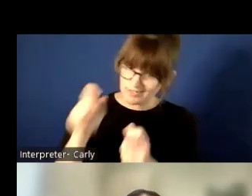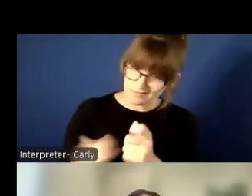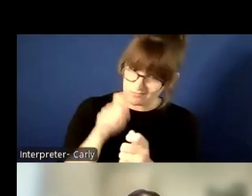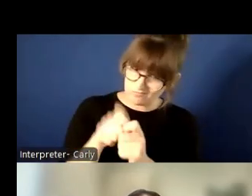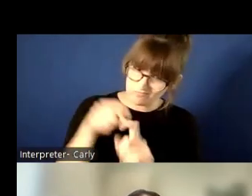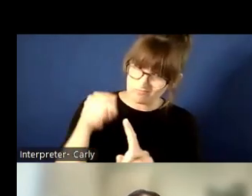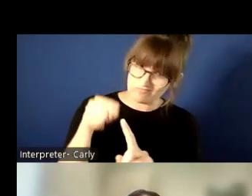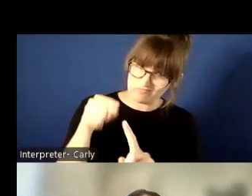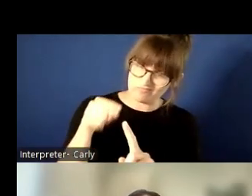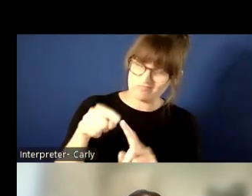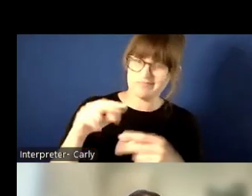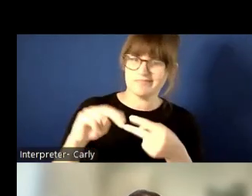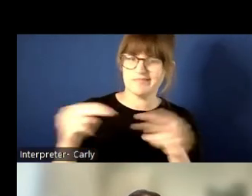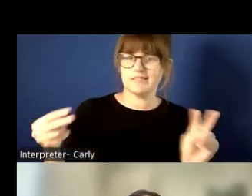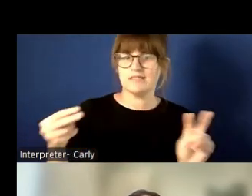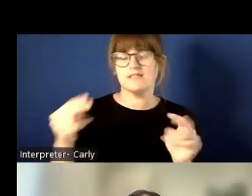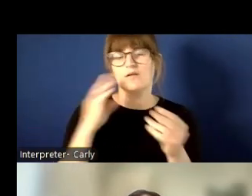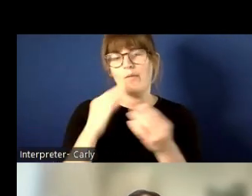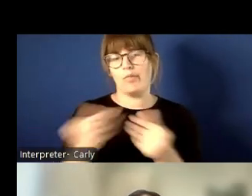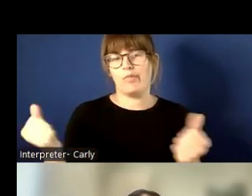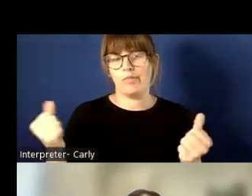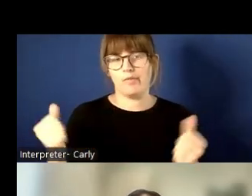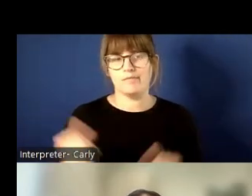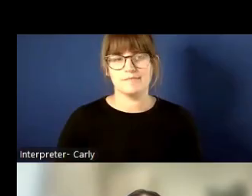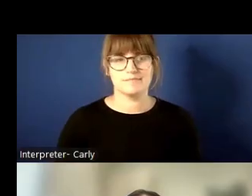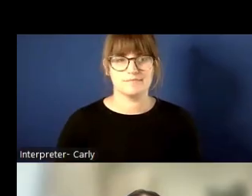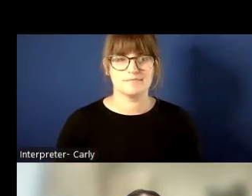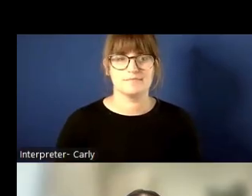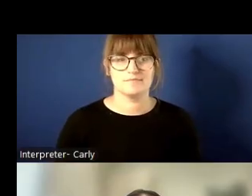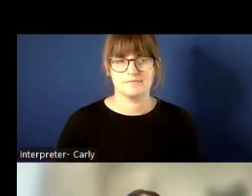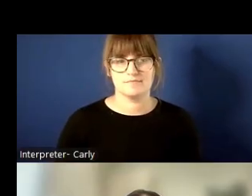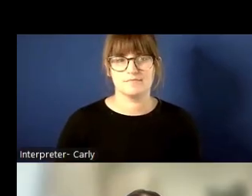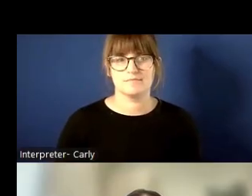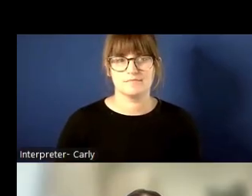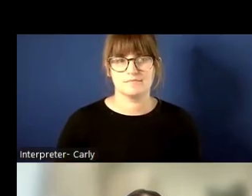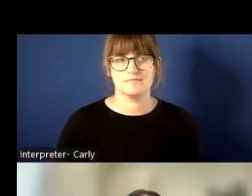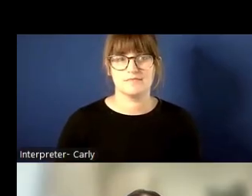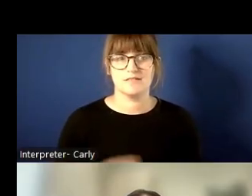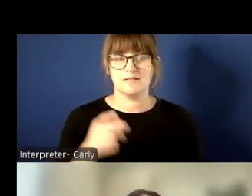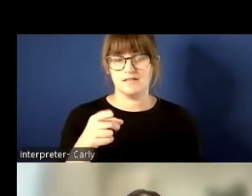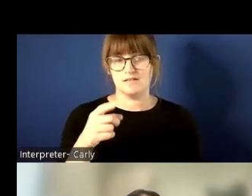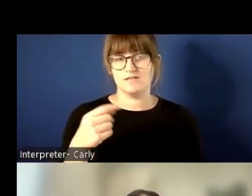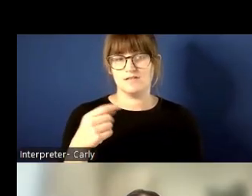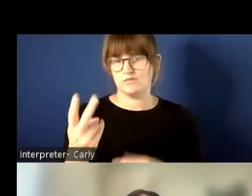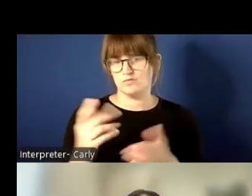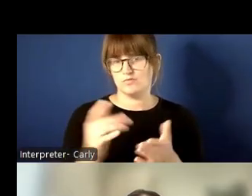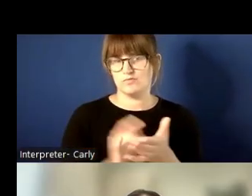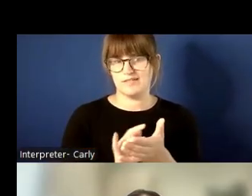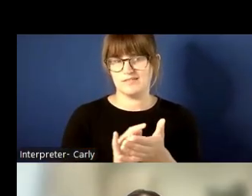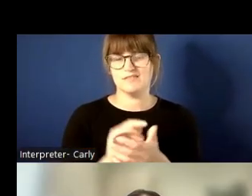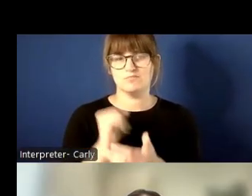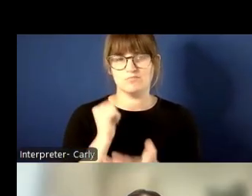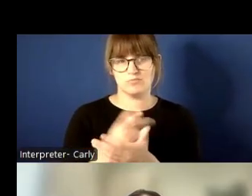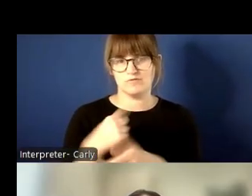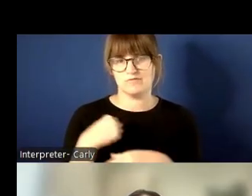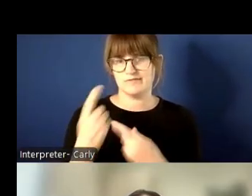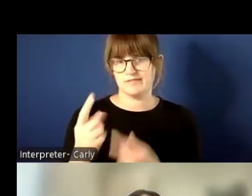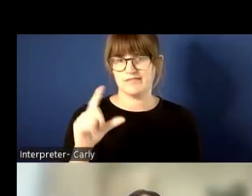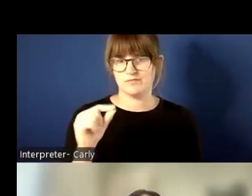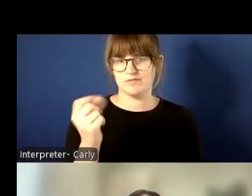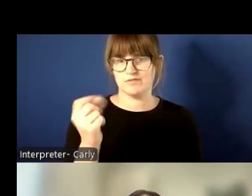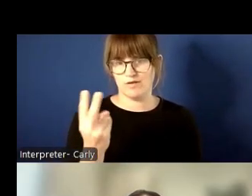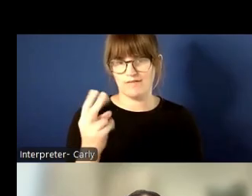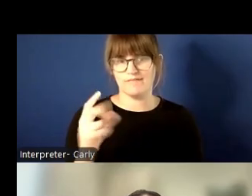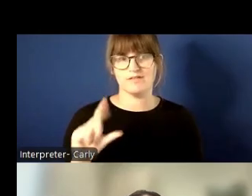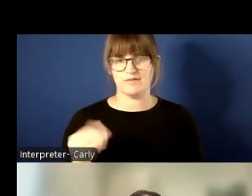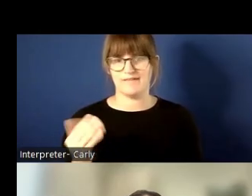a couple of these hedgehog inhibitors. So vismodegib has been approved since 2012, and sunitinib has been approved since 2015, and these have